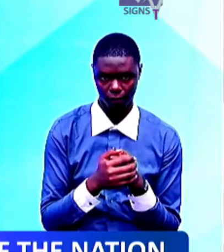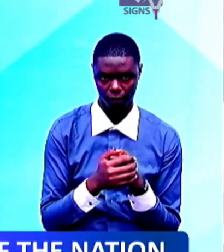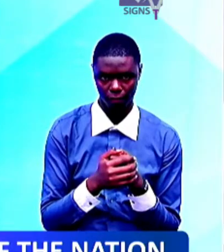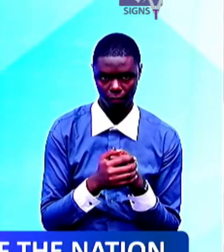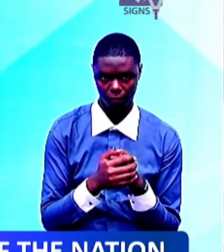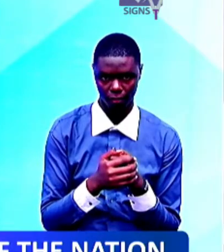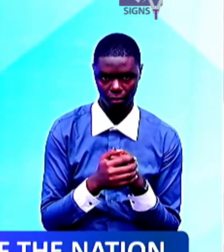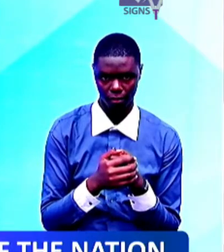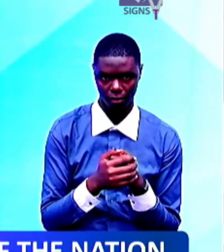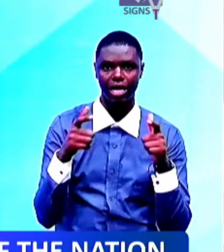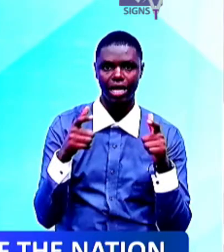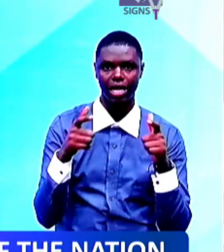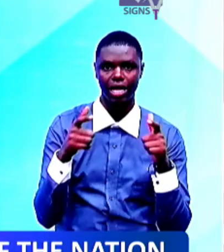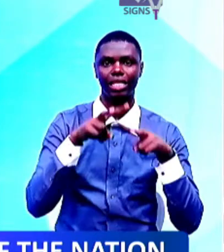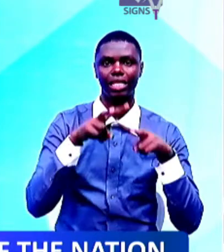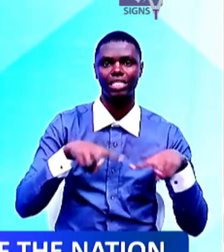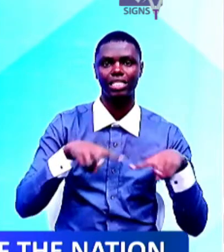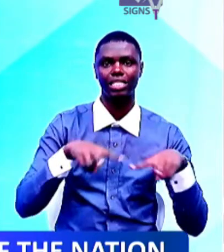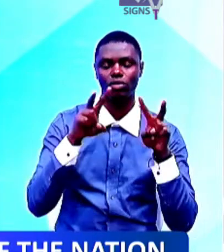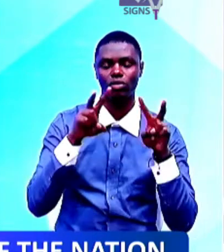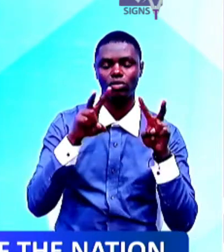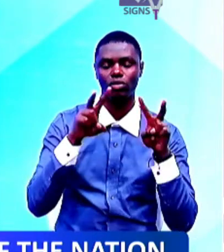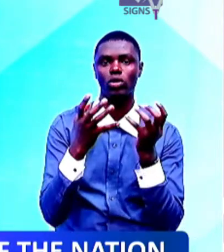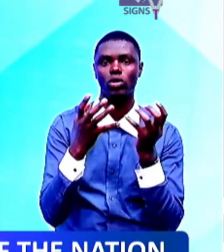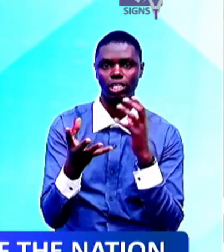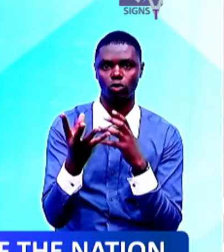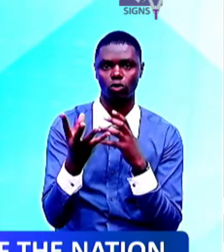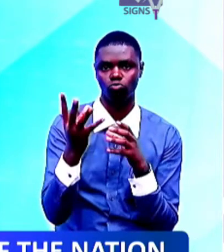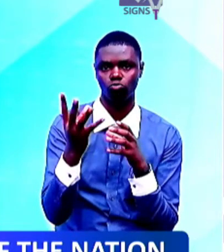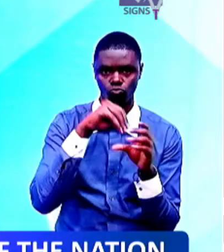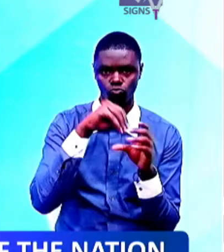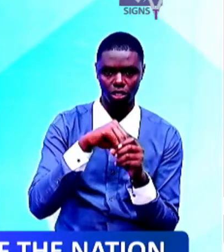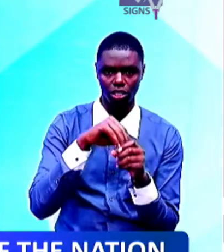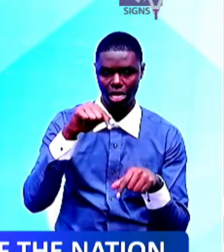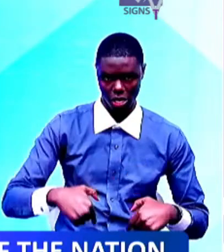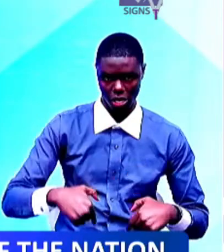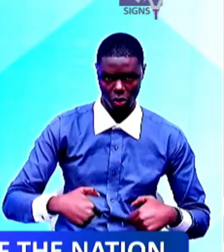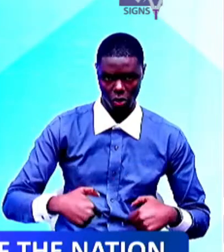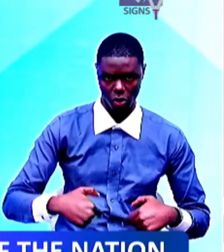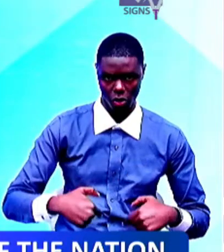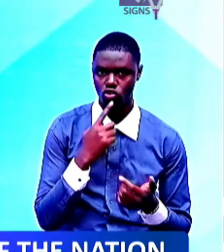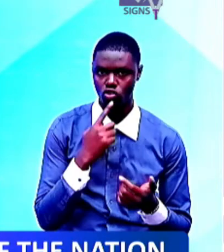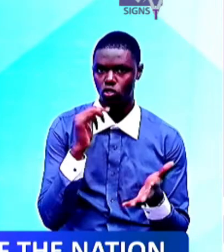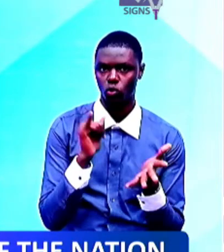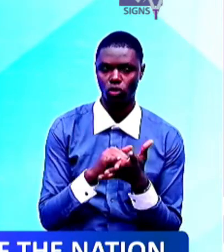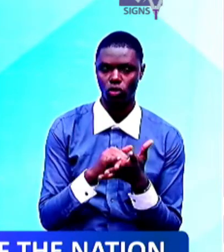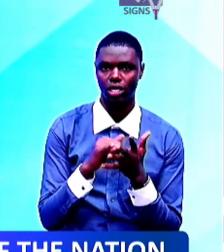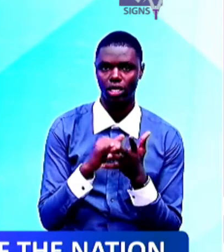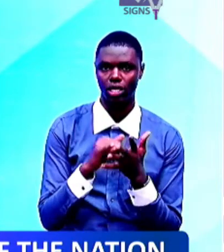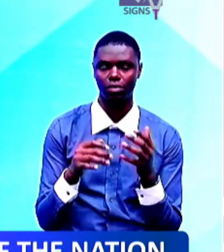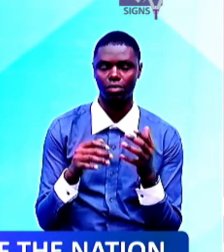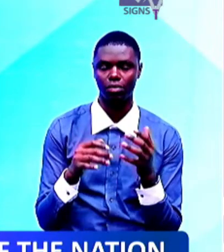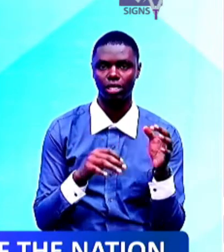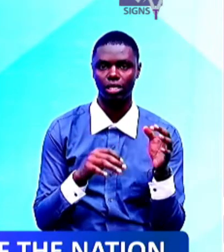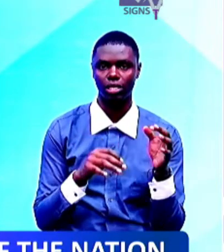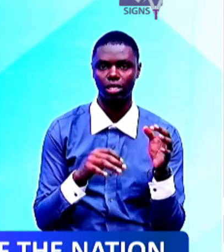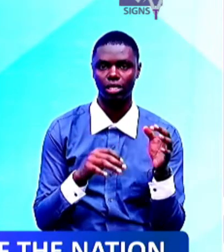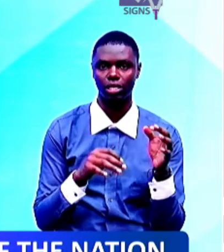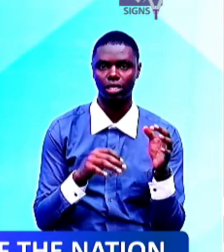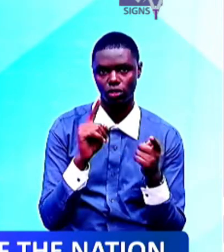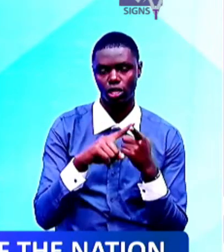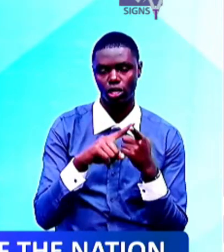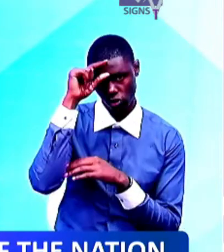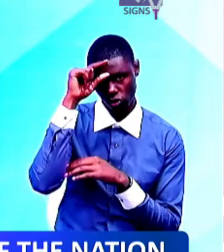the greatest value that we need to inculcate into ourselves so that it is translated into